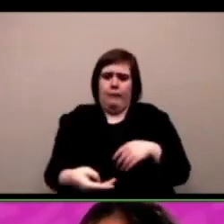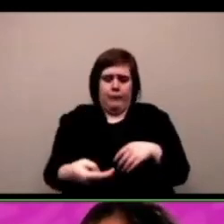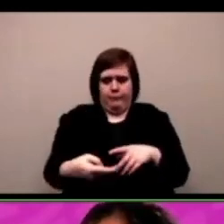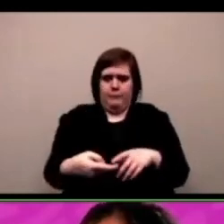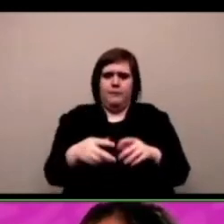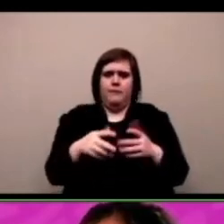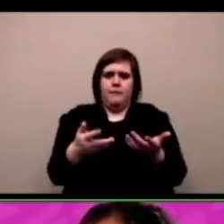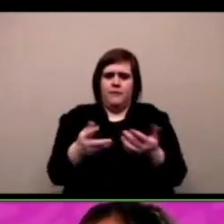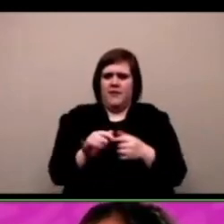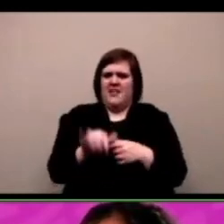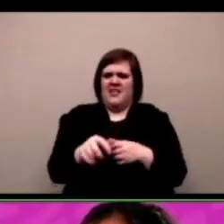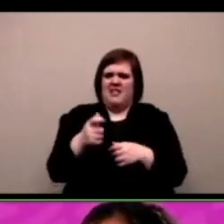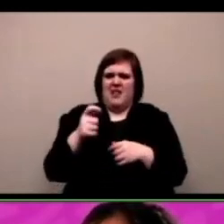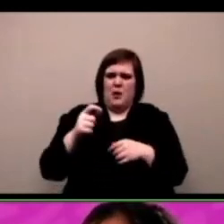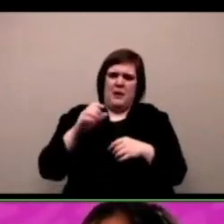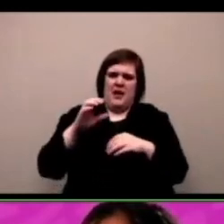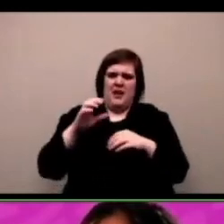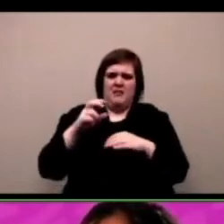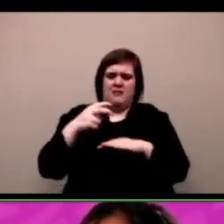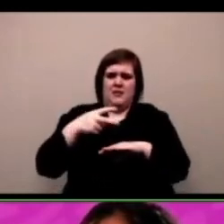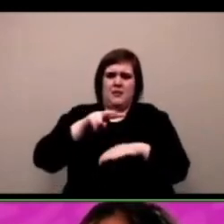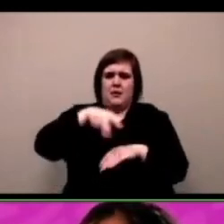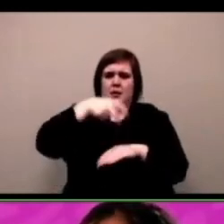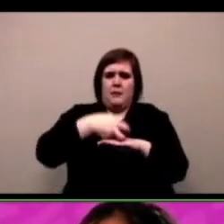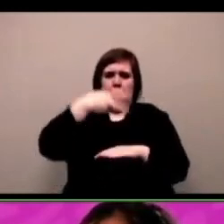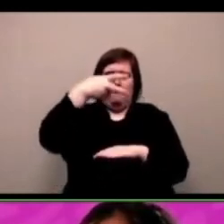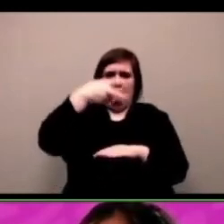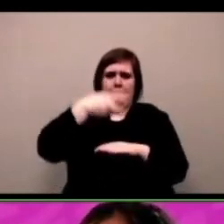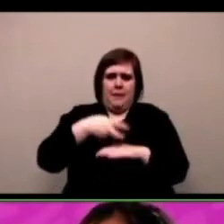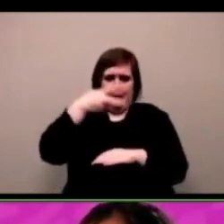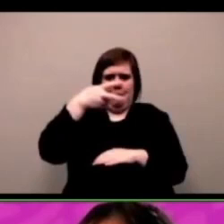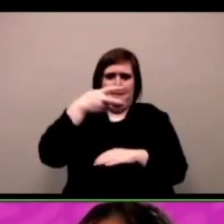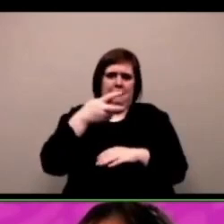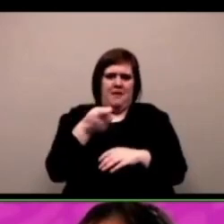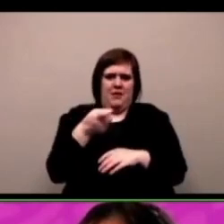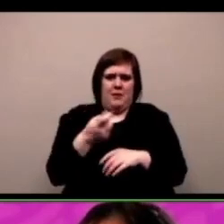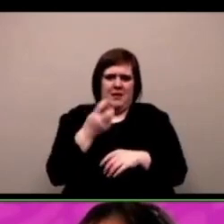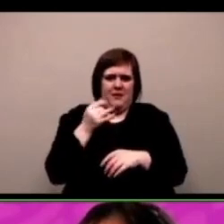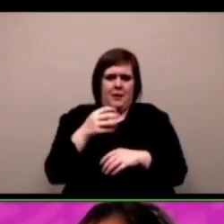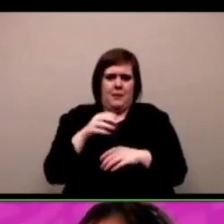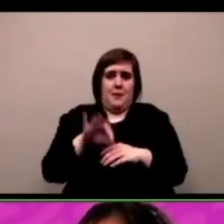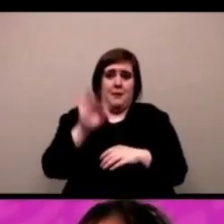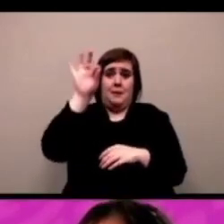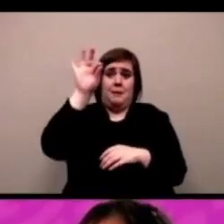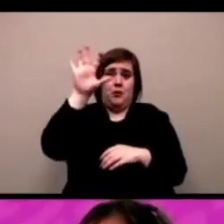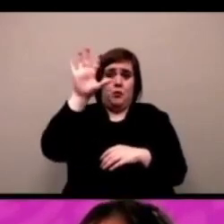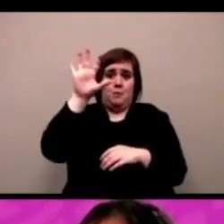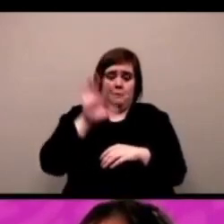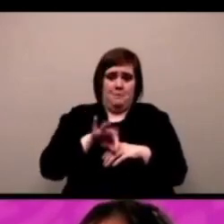little bouncy a bit if I pick them up and I drop them.